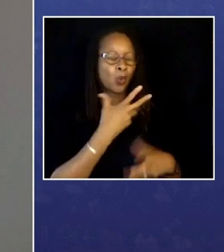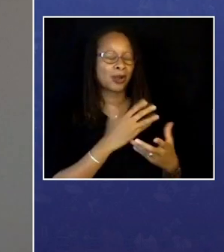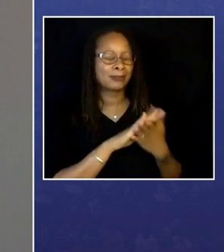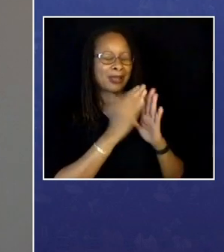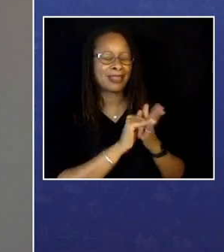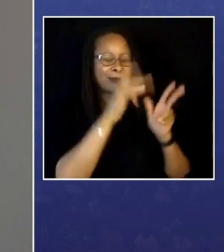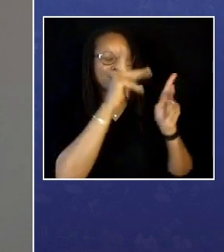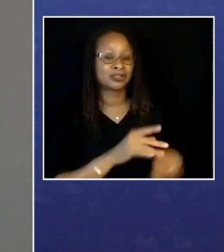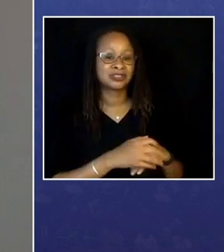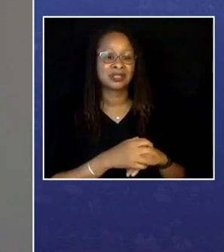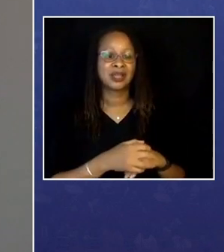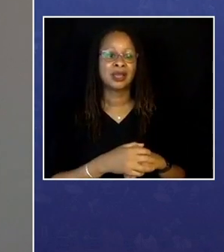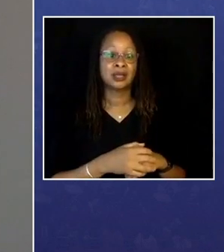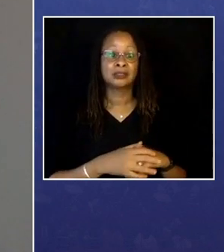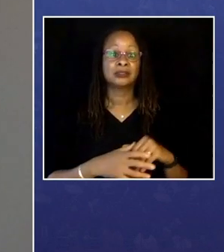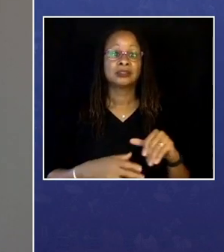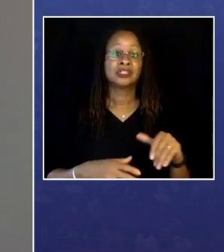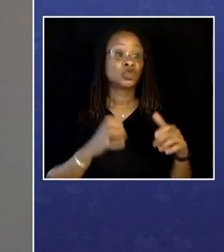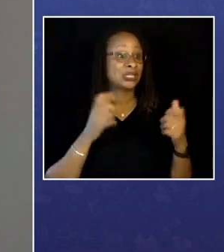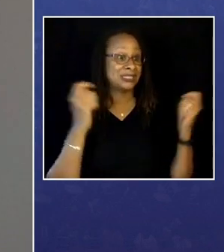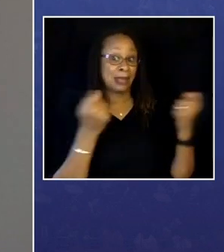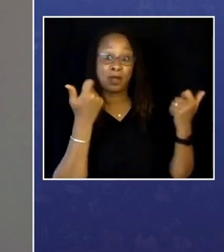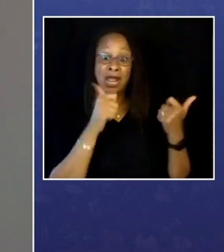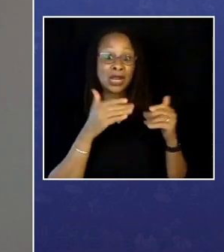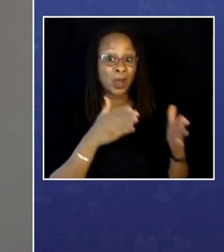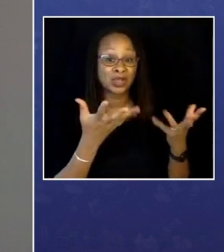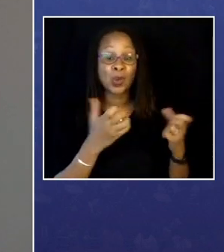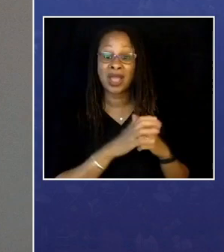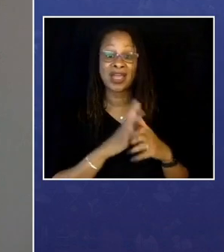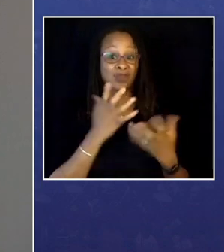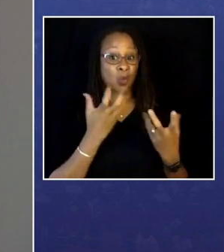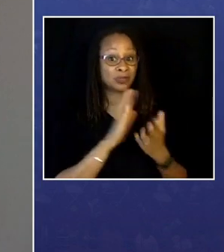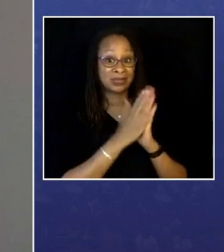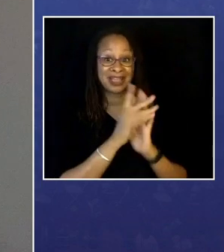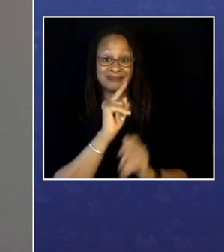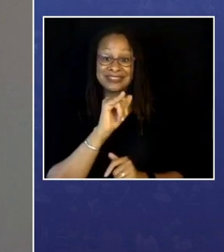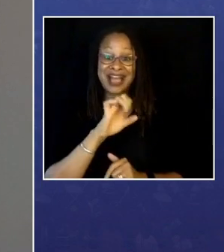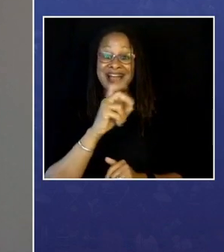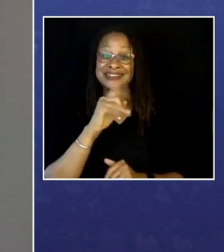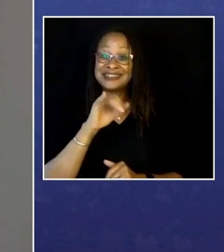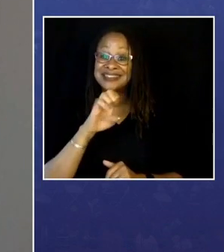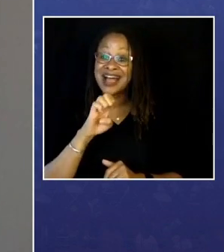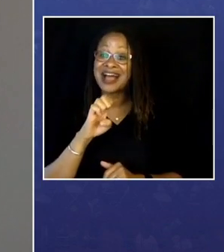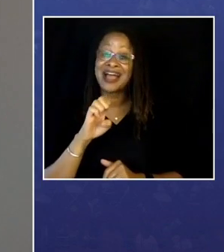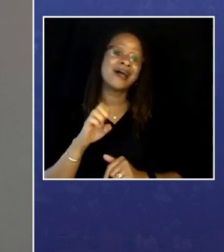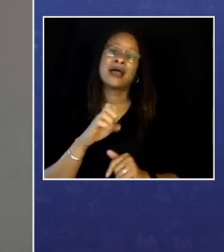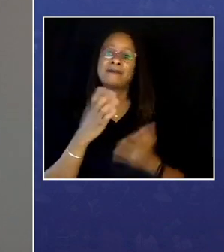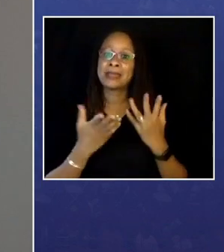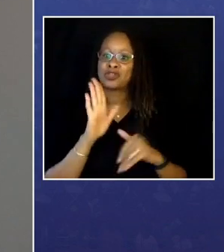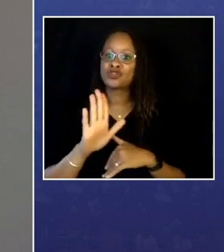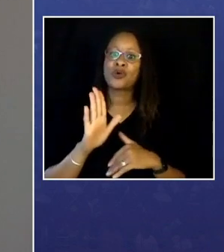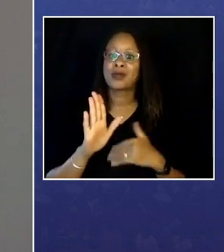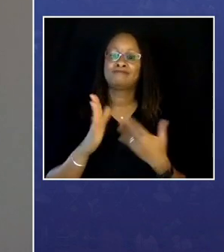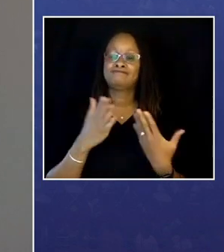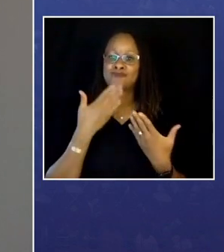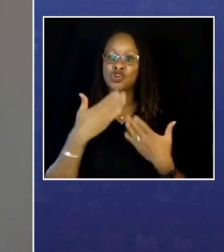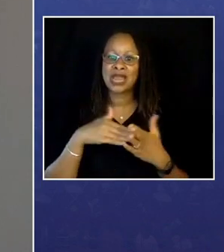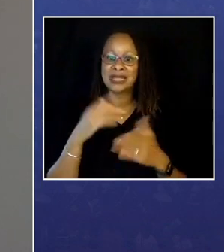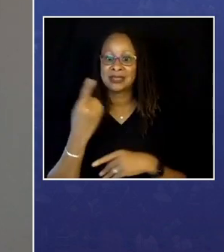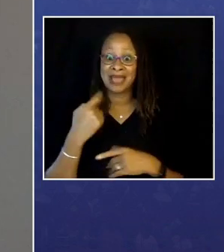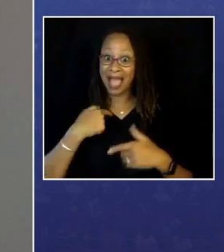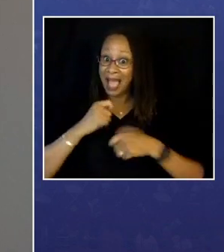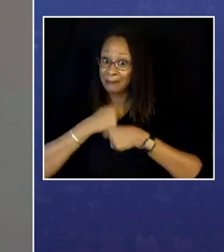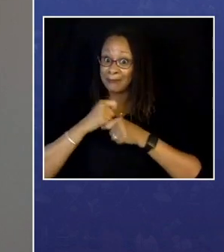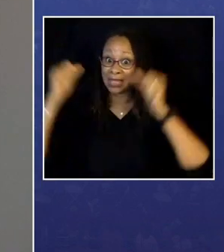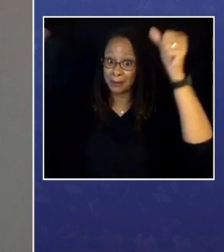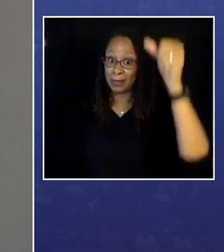celebrate and support any way that you want. If you want to be tie-dye guy, maybe there's something else you're good at. I made a billboard to promote